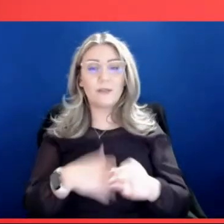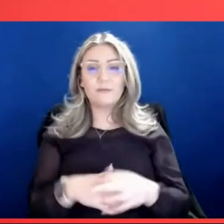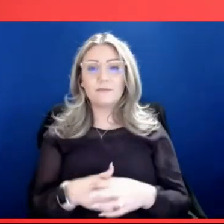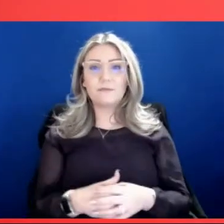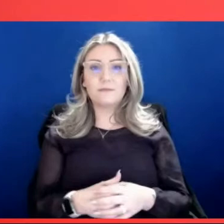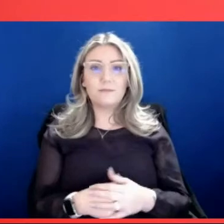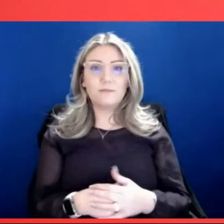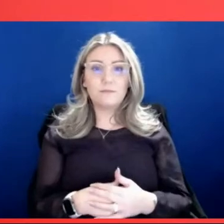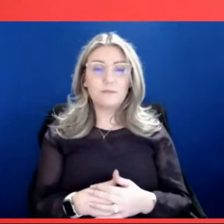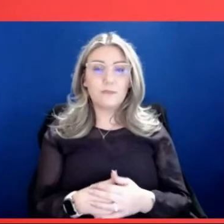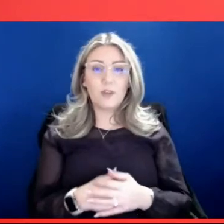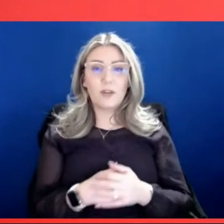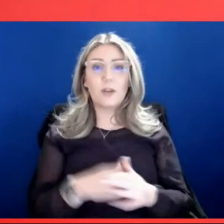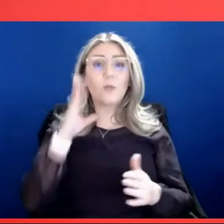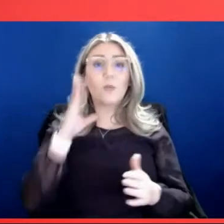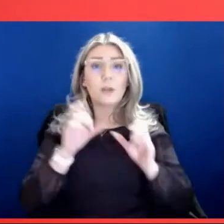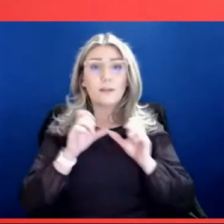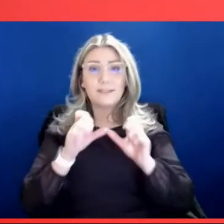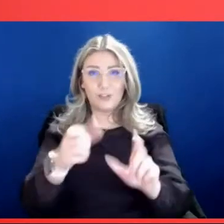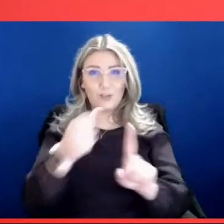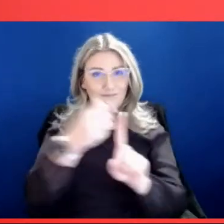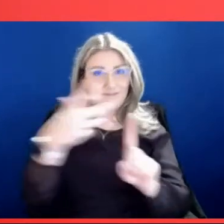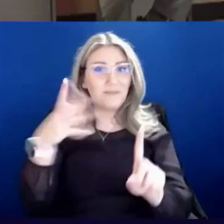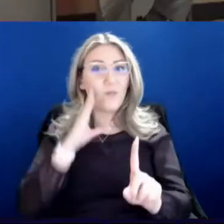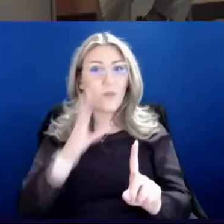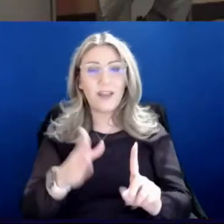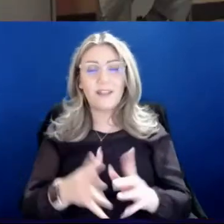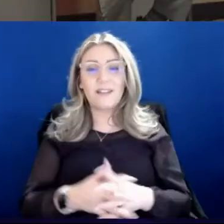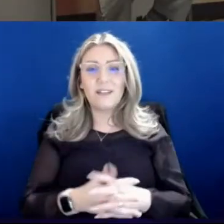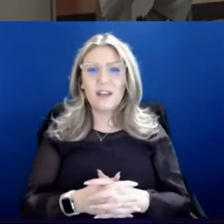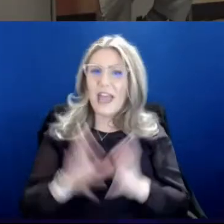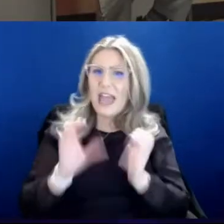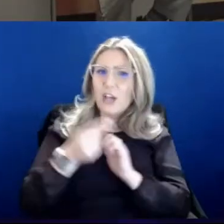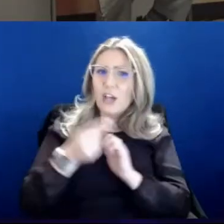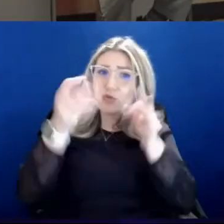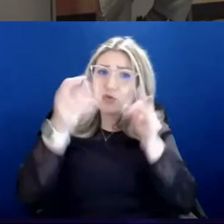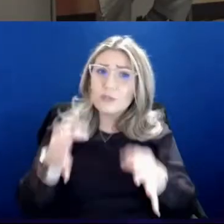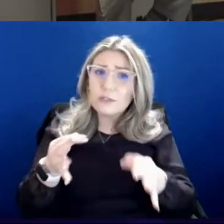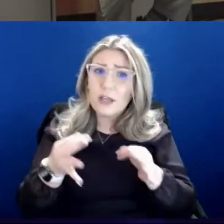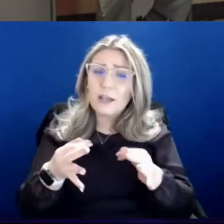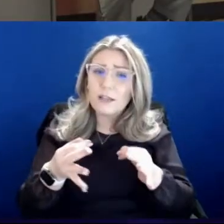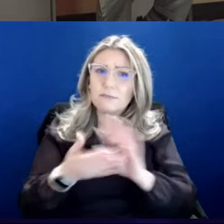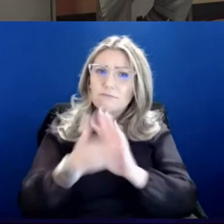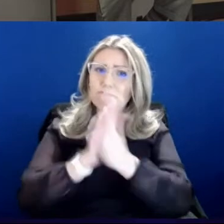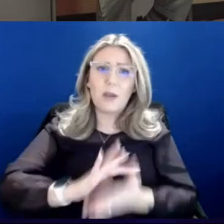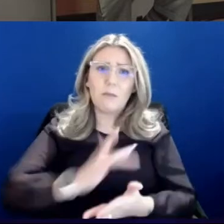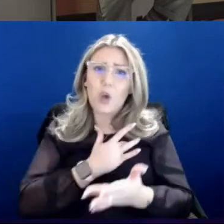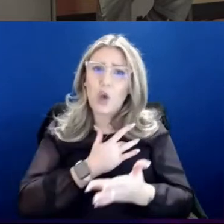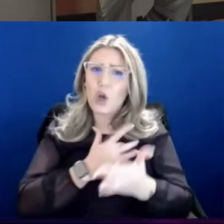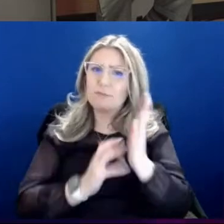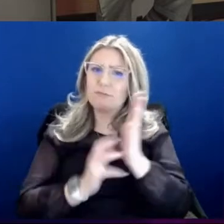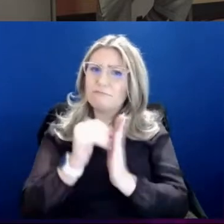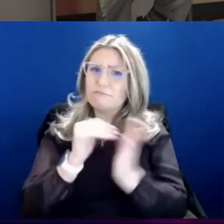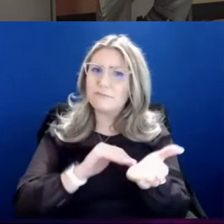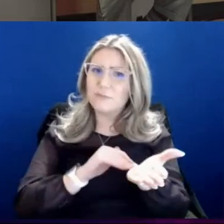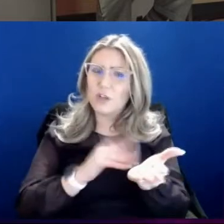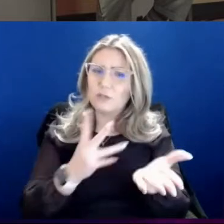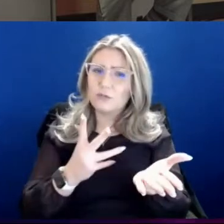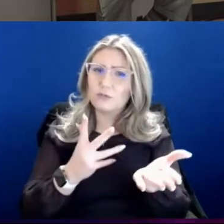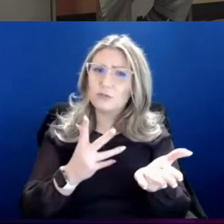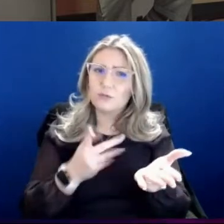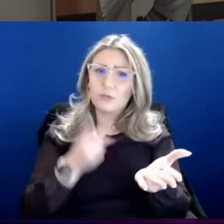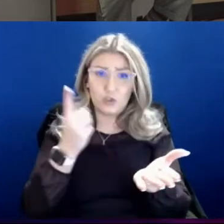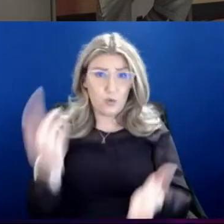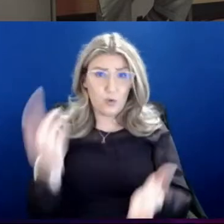it's going to continue to grow. How did you decide to be a cardio-oncologist? I mean, how did you always want